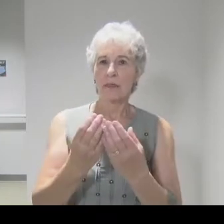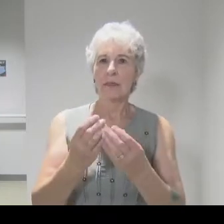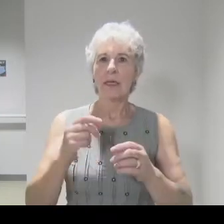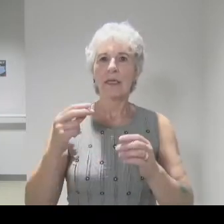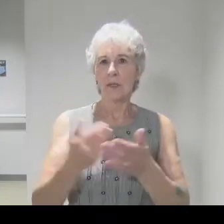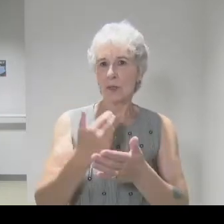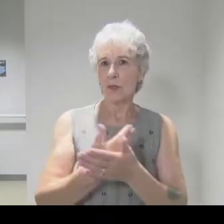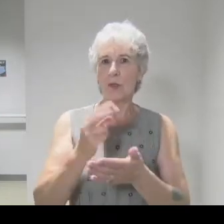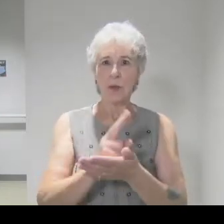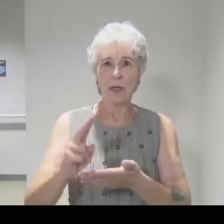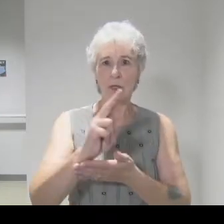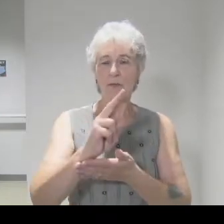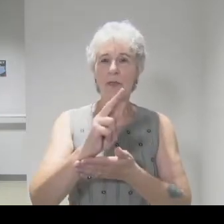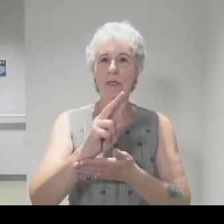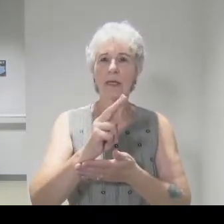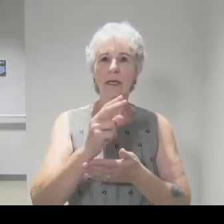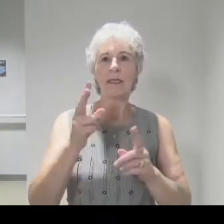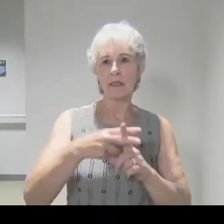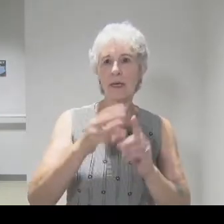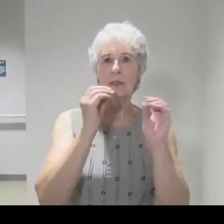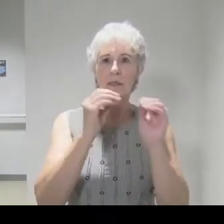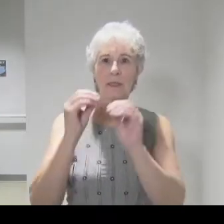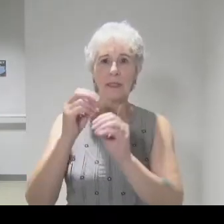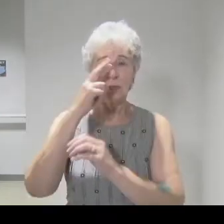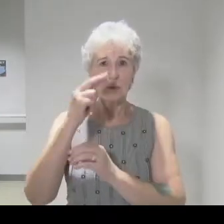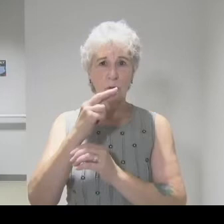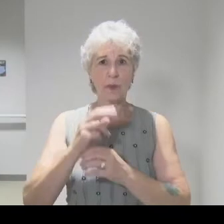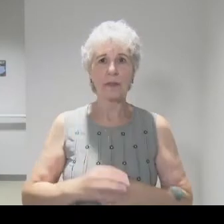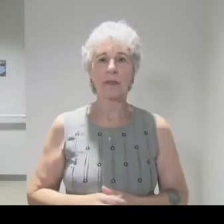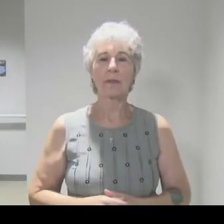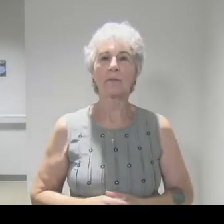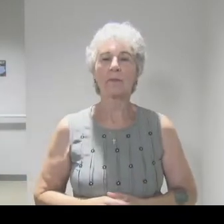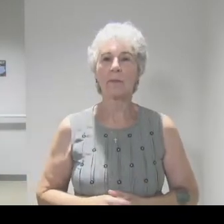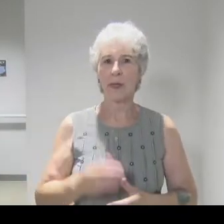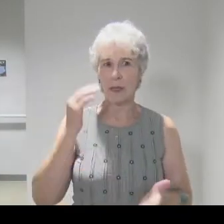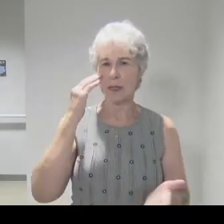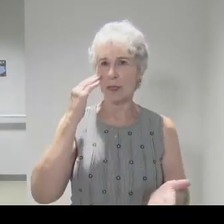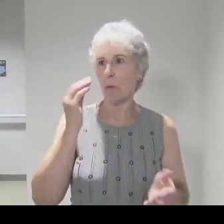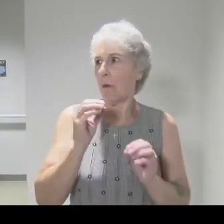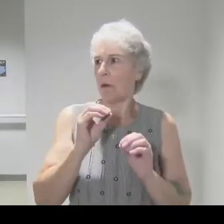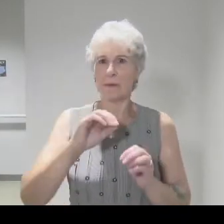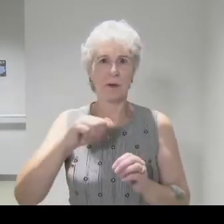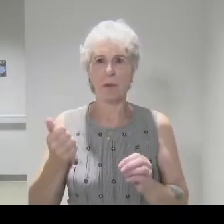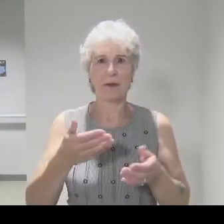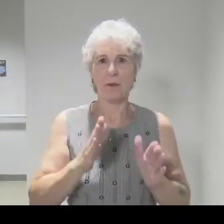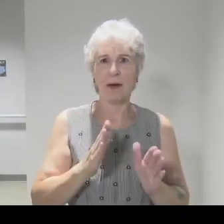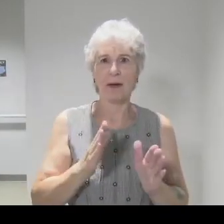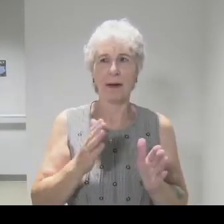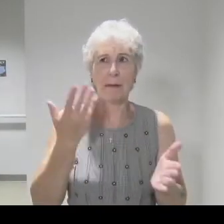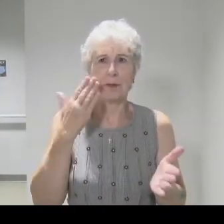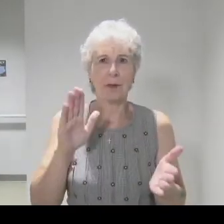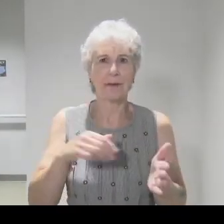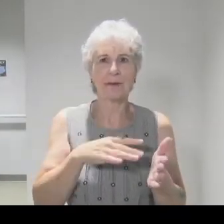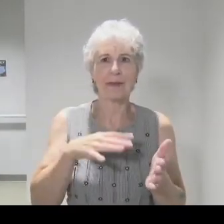University of Wittenberg. And his assignment was to teach Romans. Now, he knew no other way to study but to just take things as